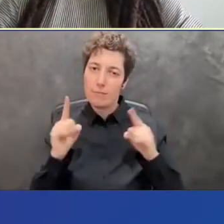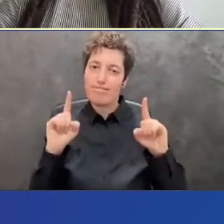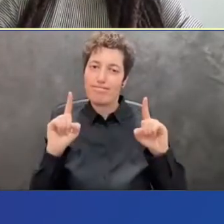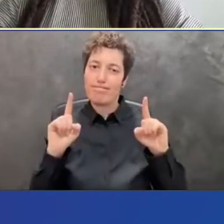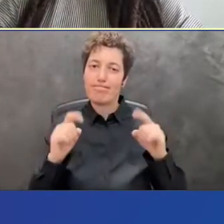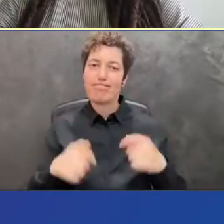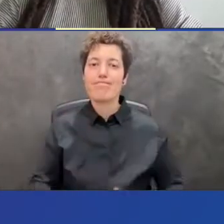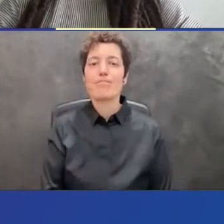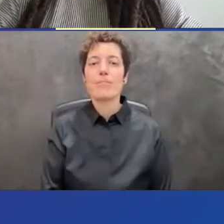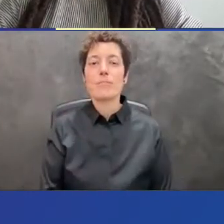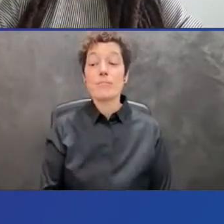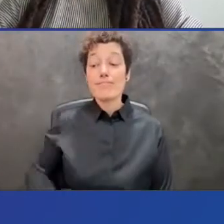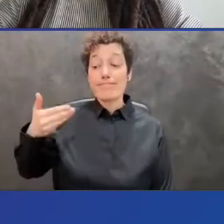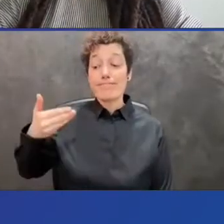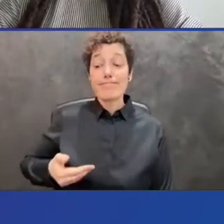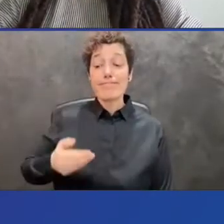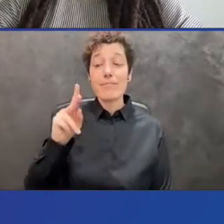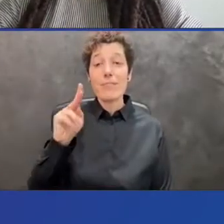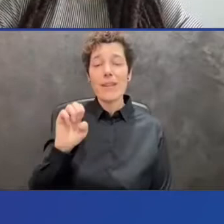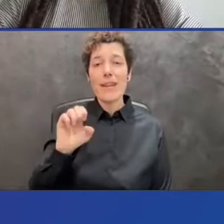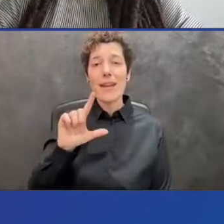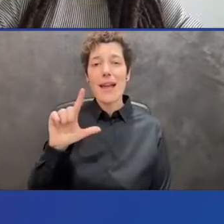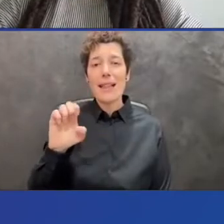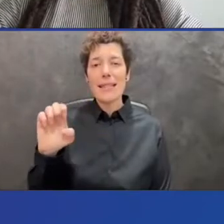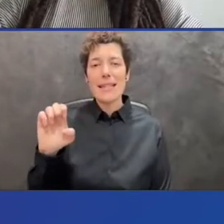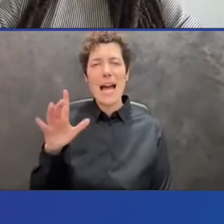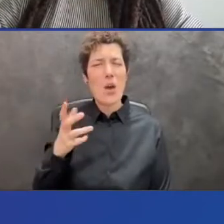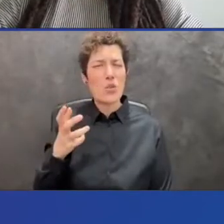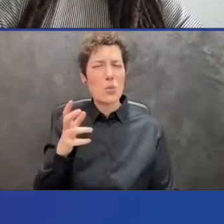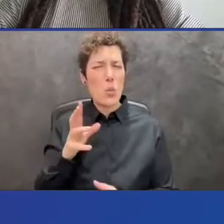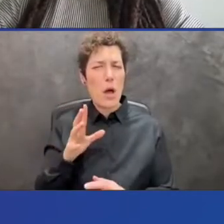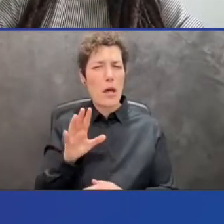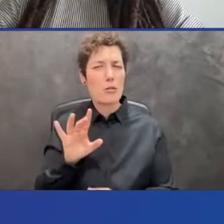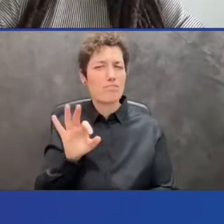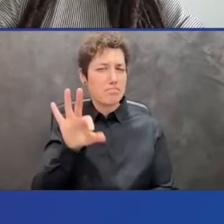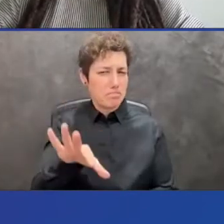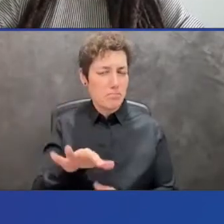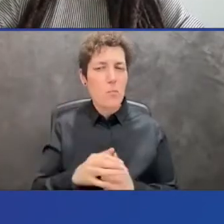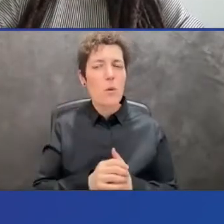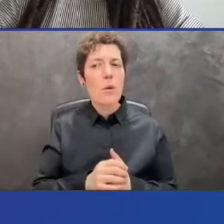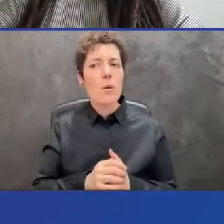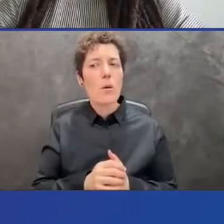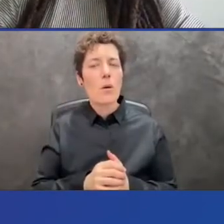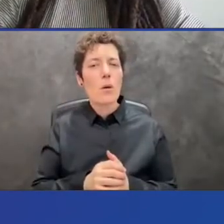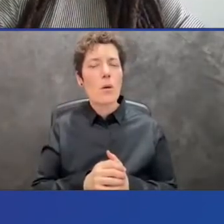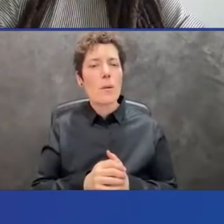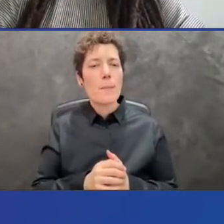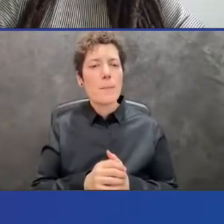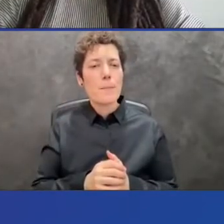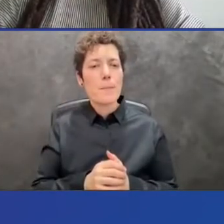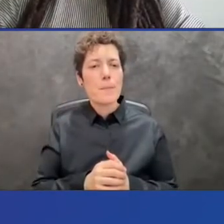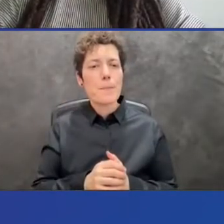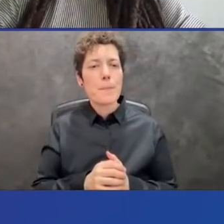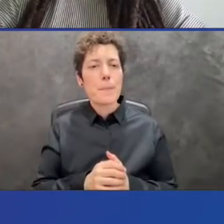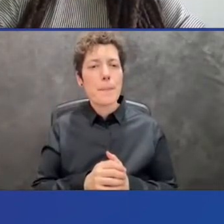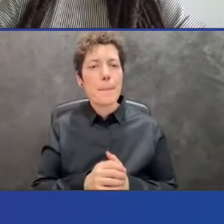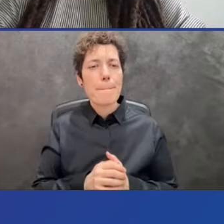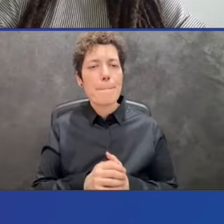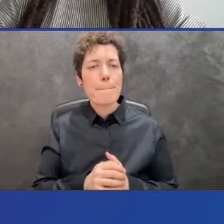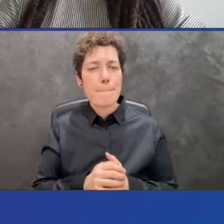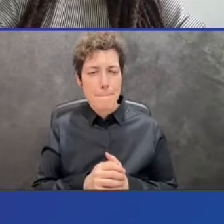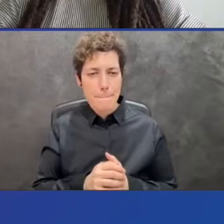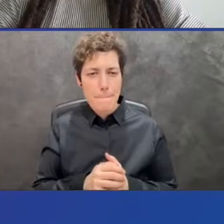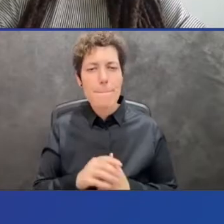And this is Kellee. I want to jump in based on what you just said, Sydnie, and